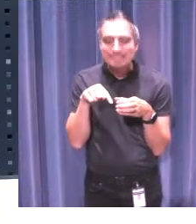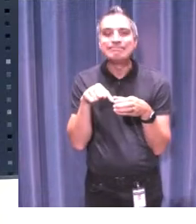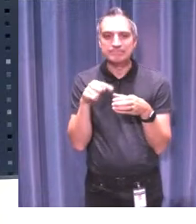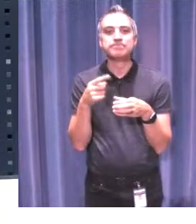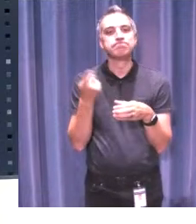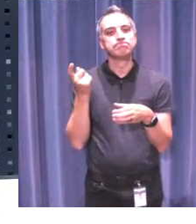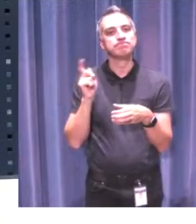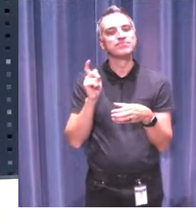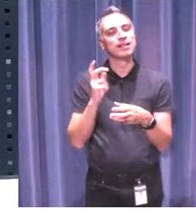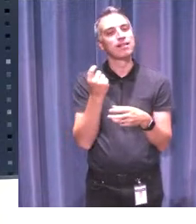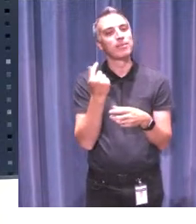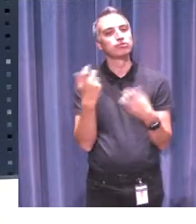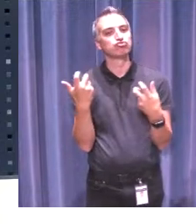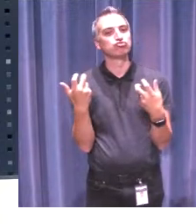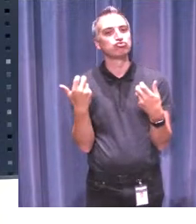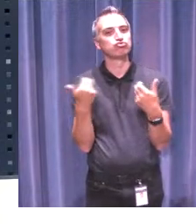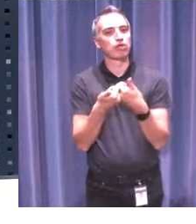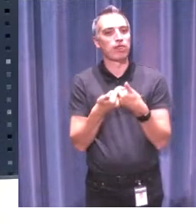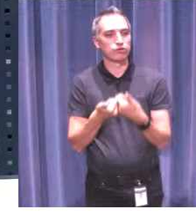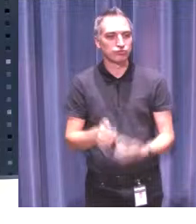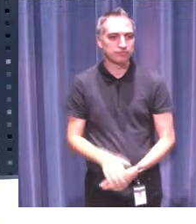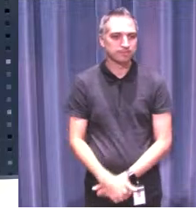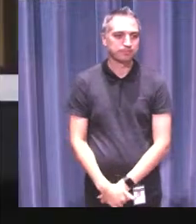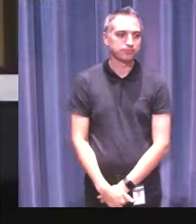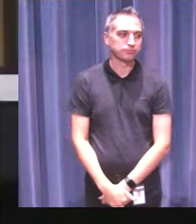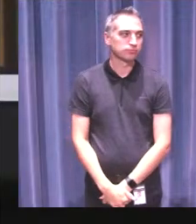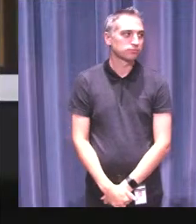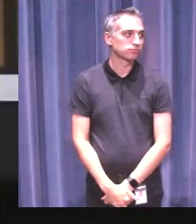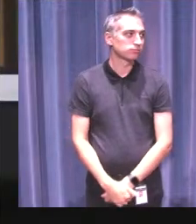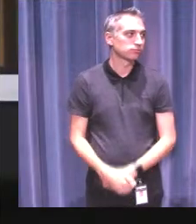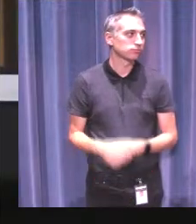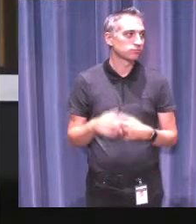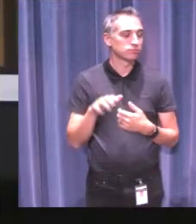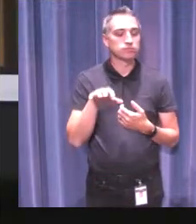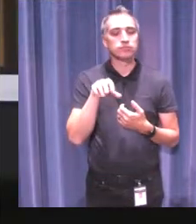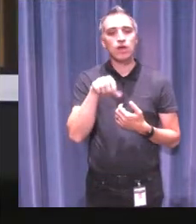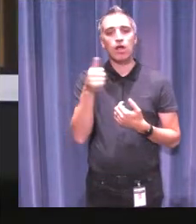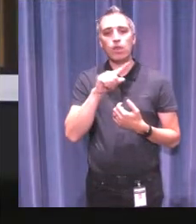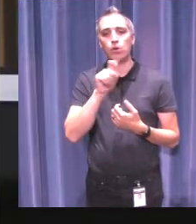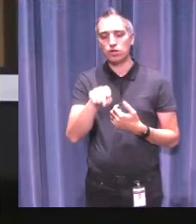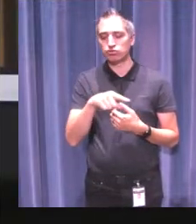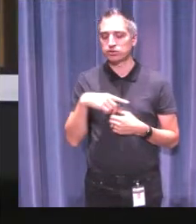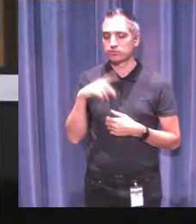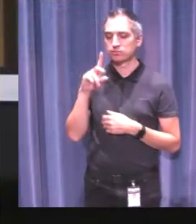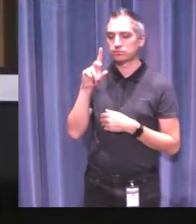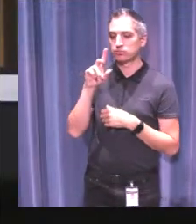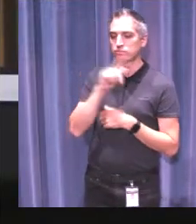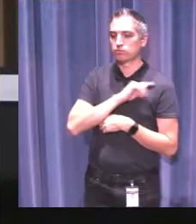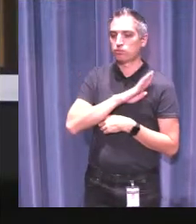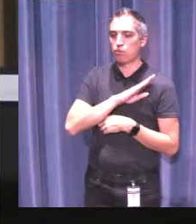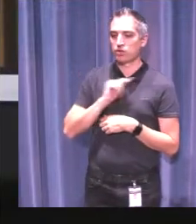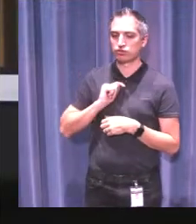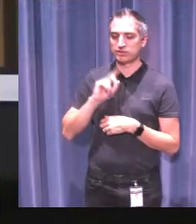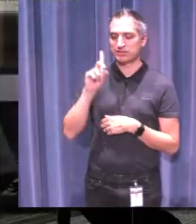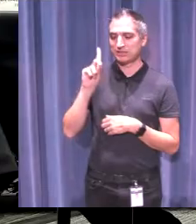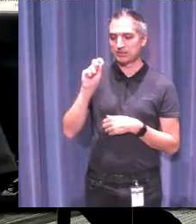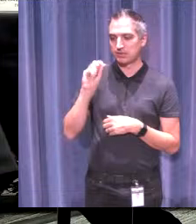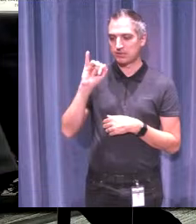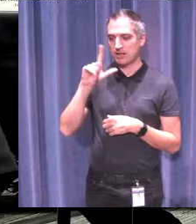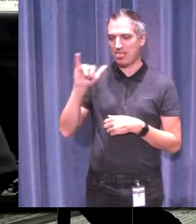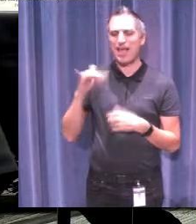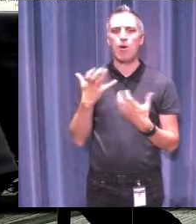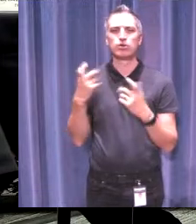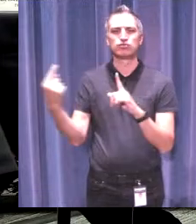Yeah. Thank you. Are there any other questions? Just one. Trustee Daly. I'm going to go back to your